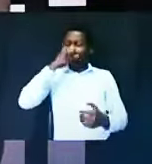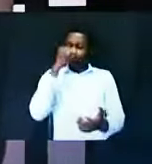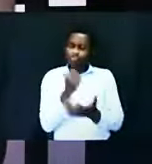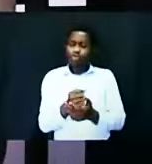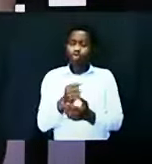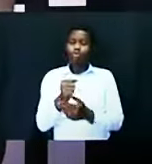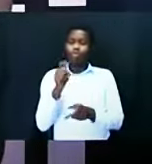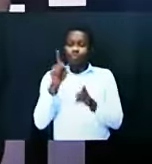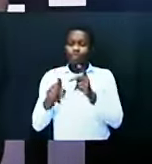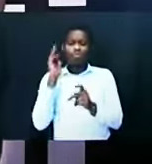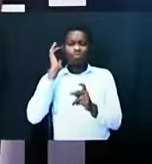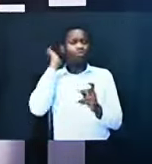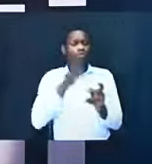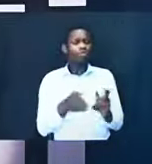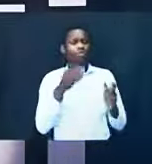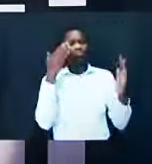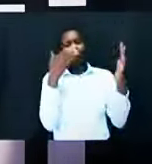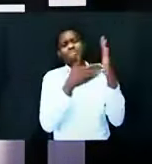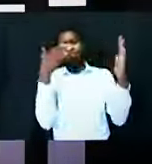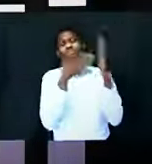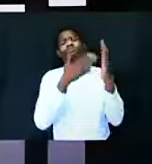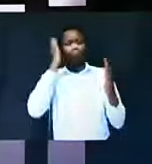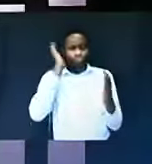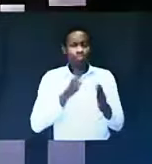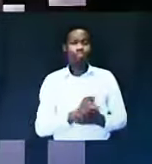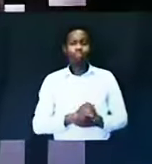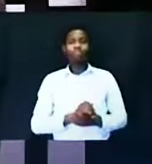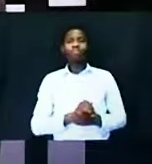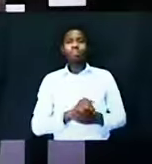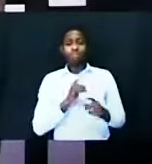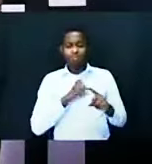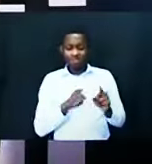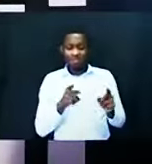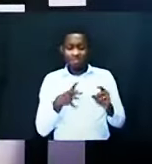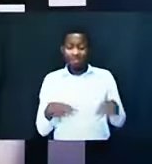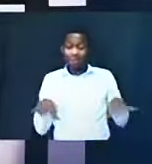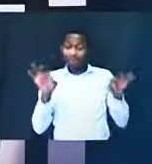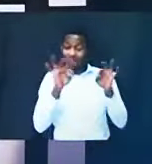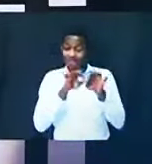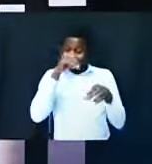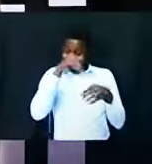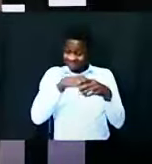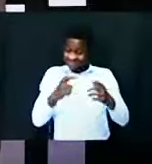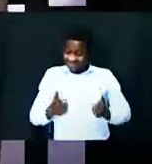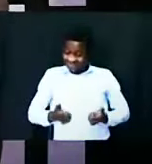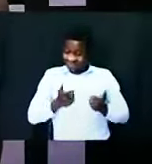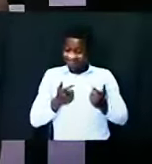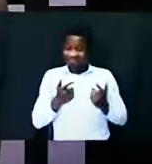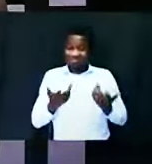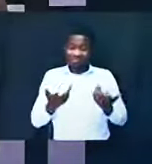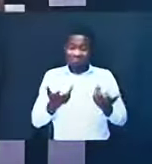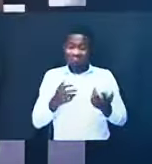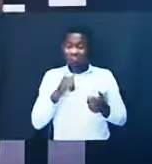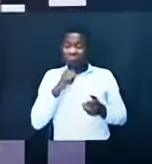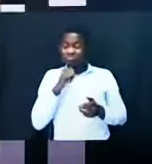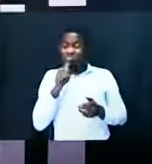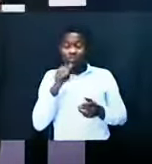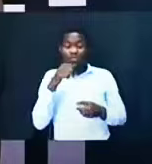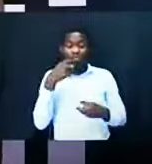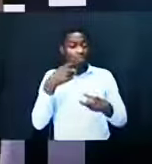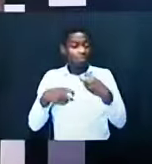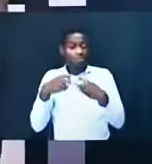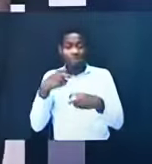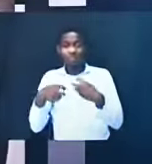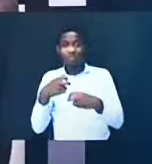against you. So what is important in life? It's not the circumstances one